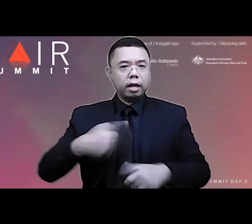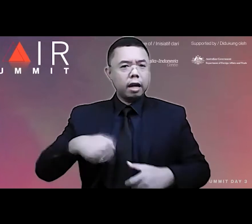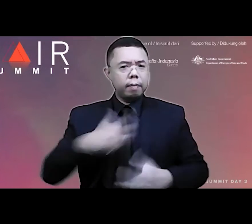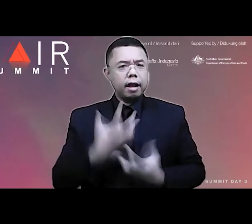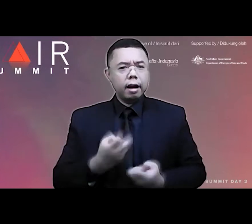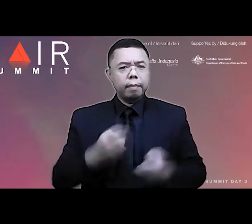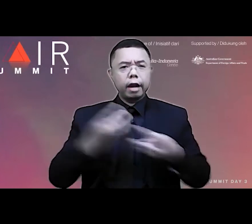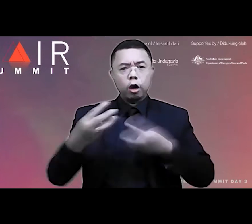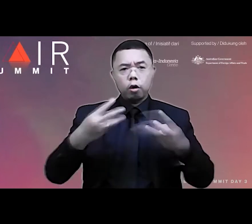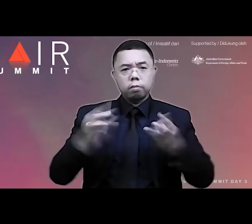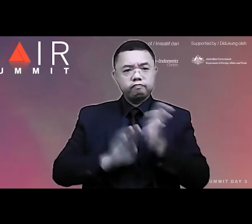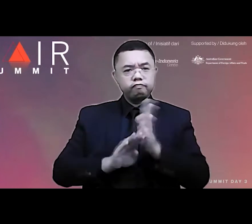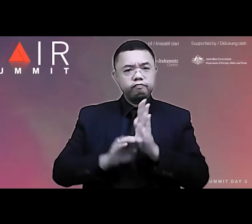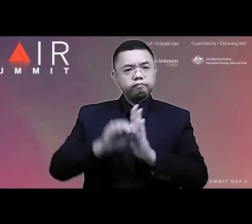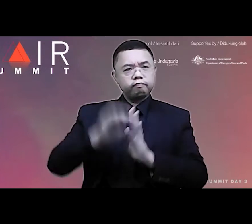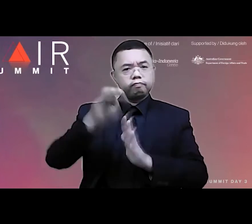2020 around 5.2%.